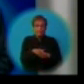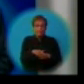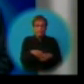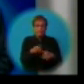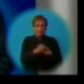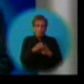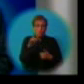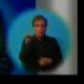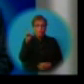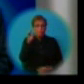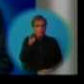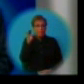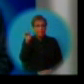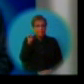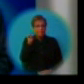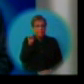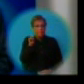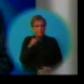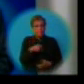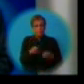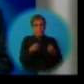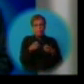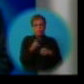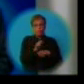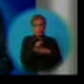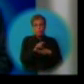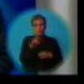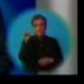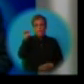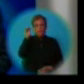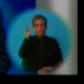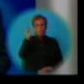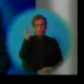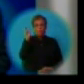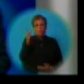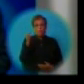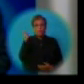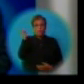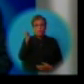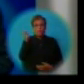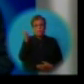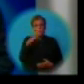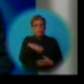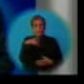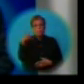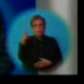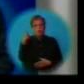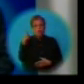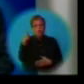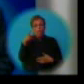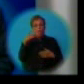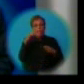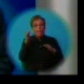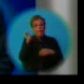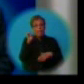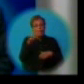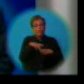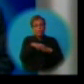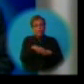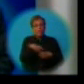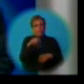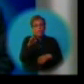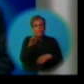Michael Taylor, along with stable manager and trainer Andy Ward, have brought in the European-based Paul Edery to ride the